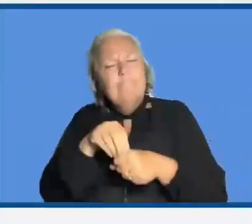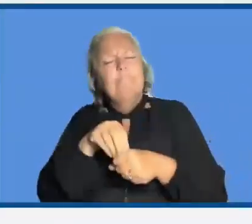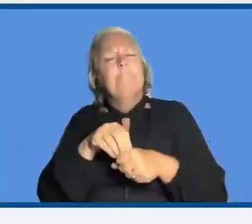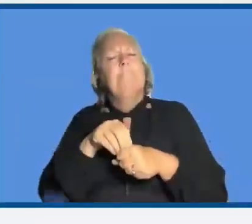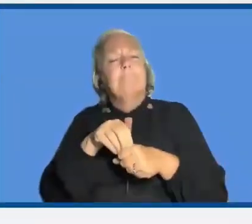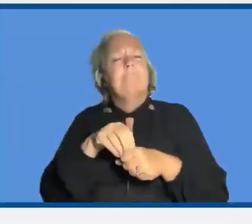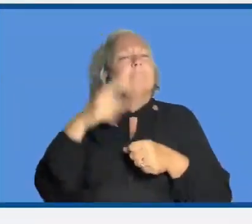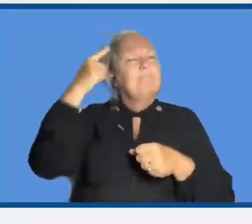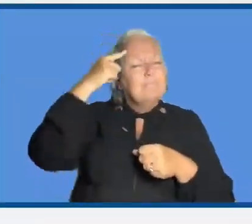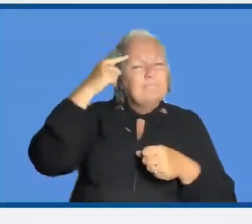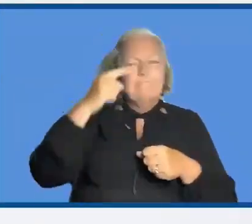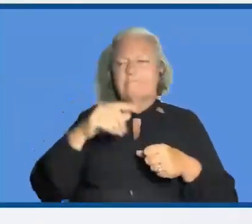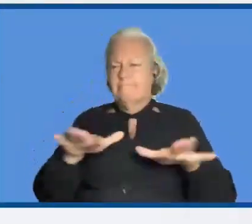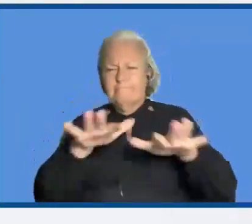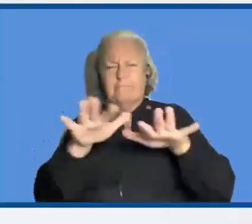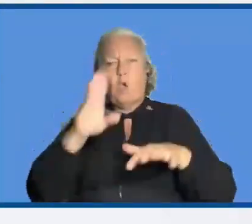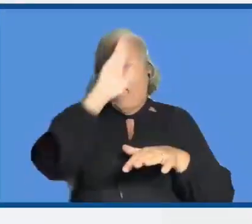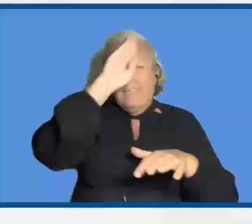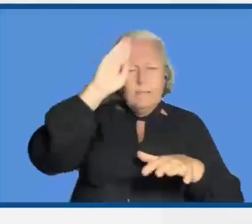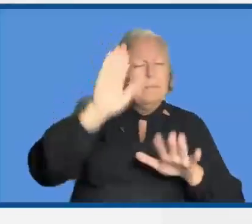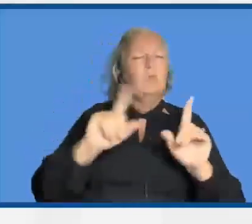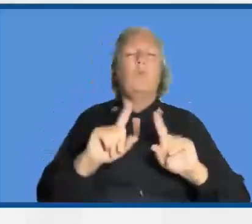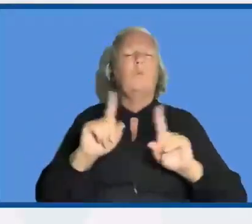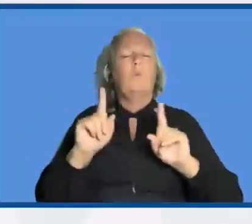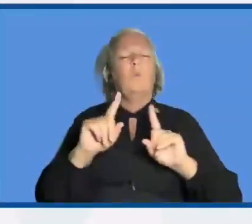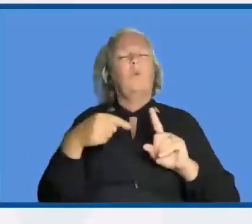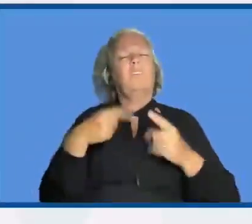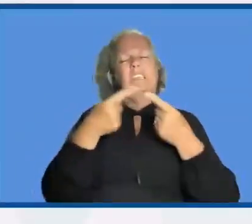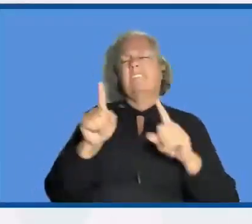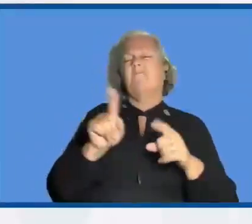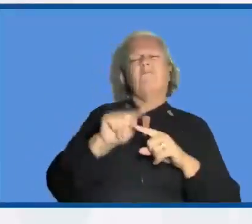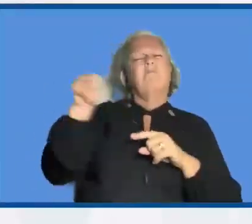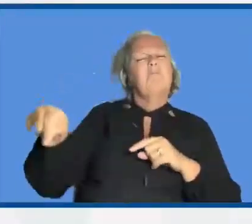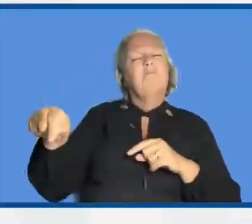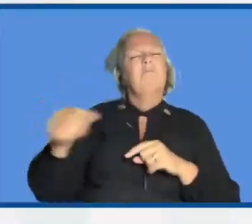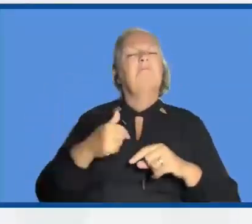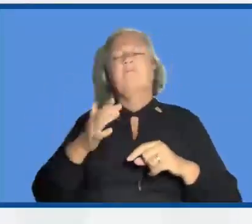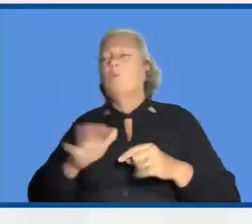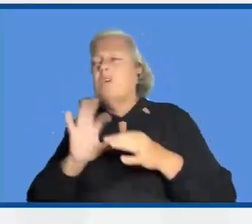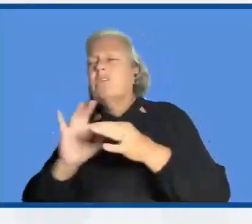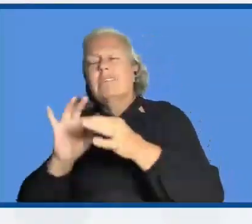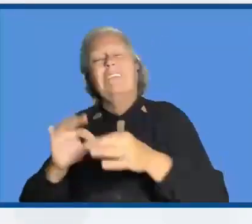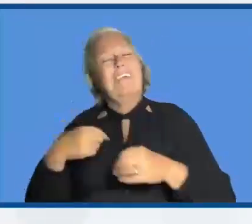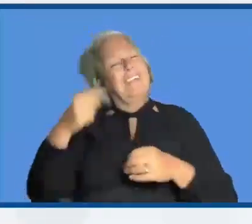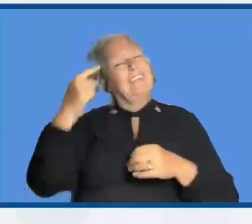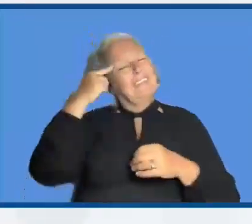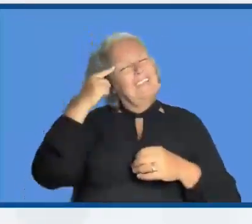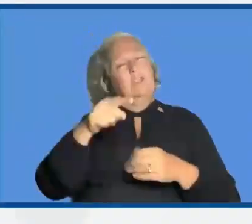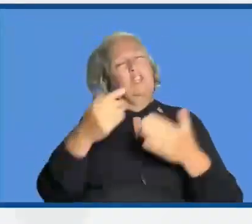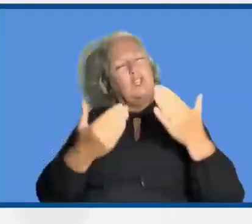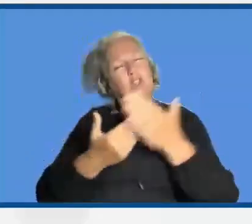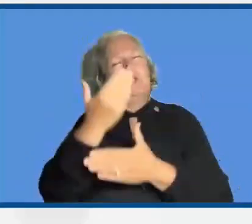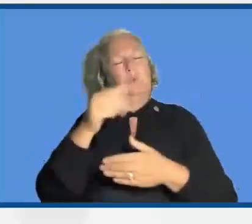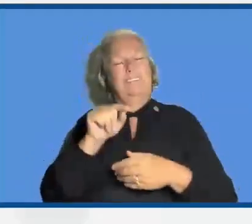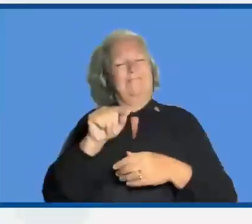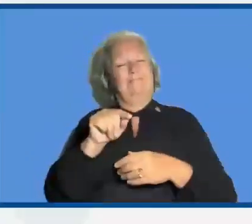spaces, much less so in other spaces where we would like to engage in interaction. So I believe that there is a new gap there. But at the same